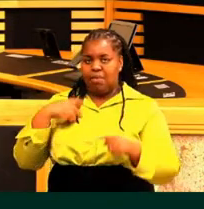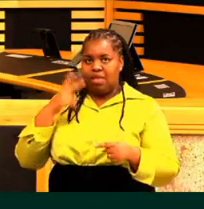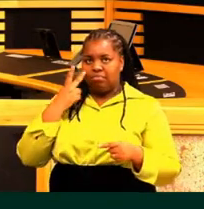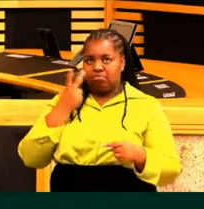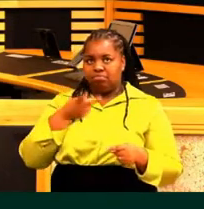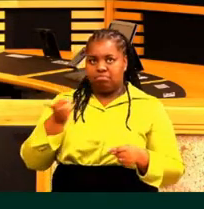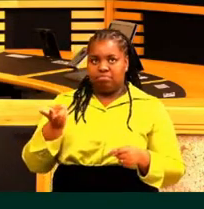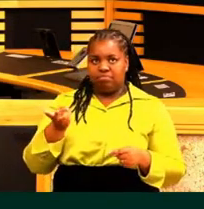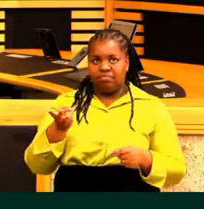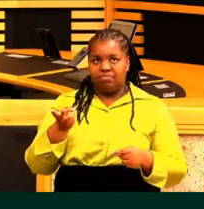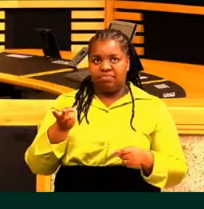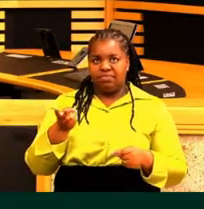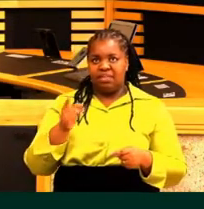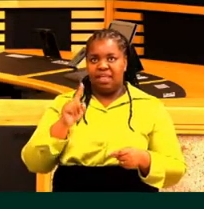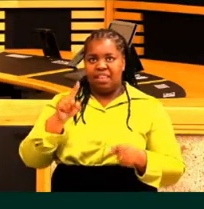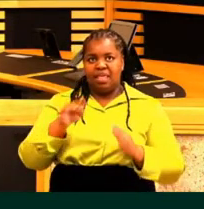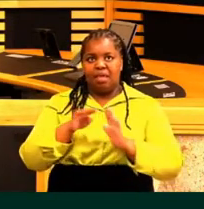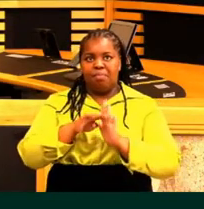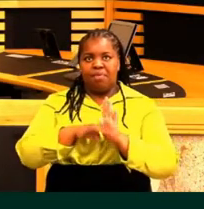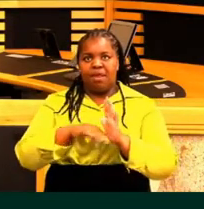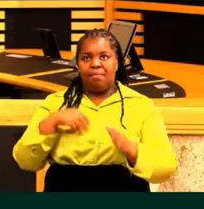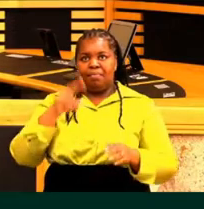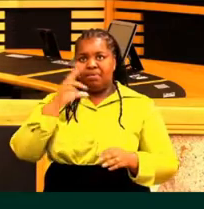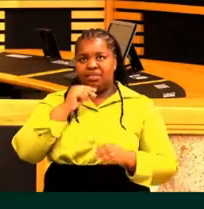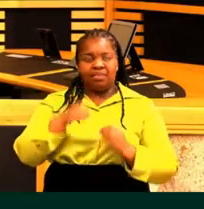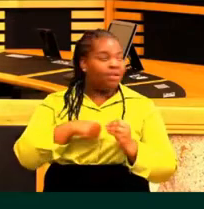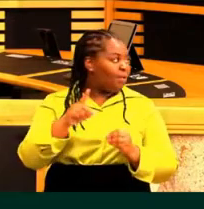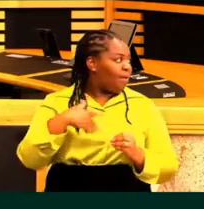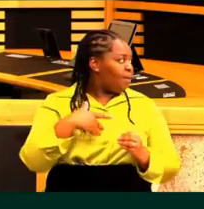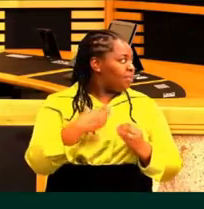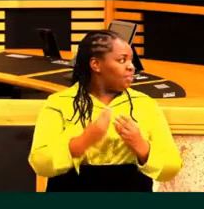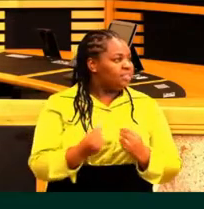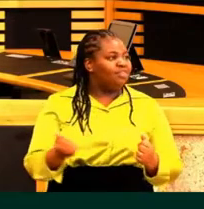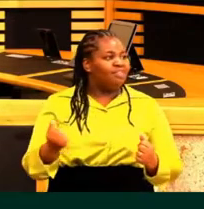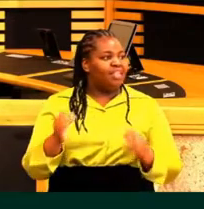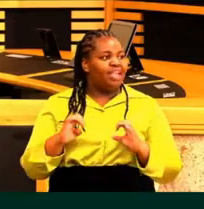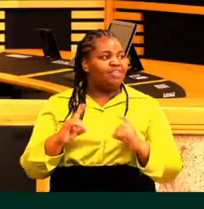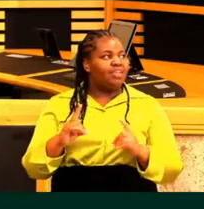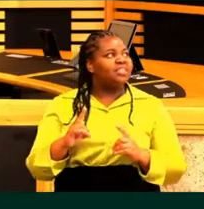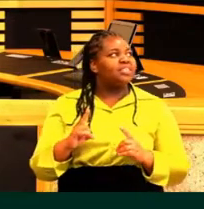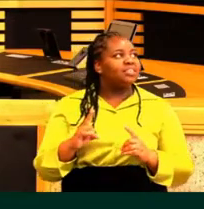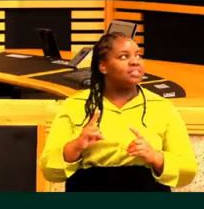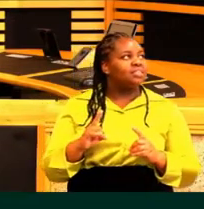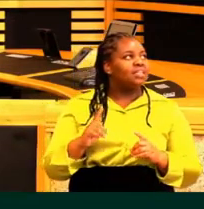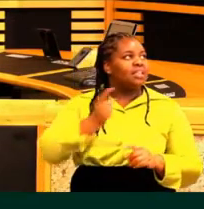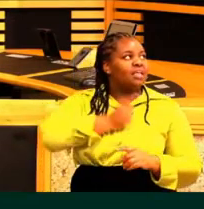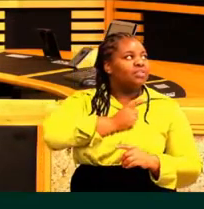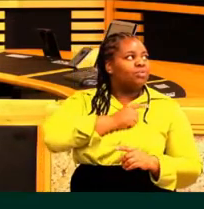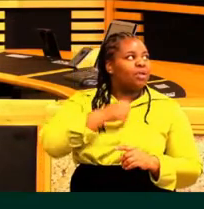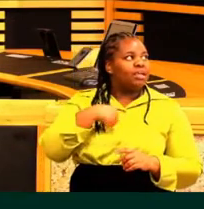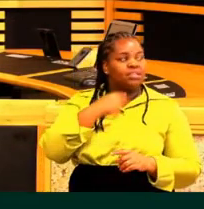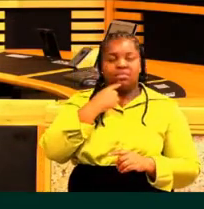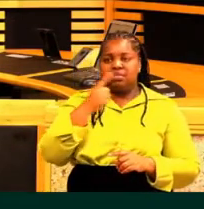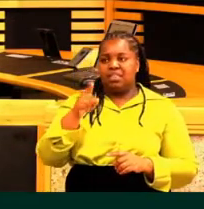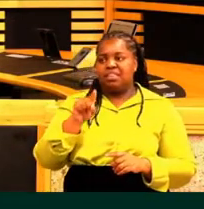the program is going to deal with education because we're not educated enough and since